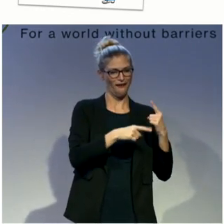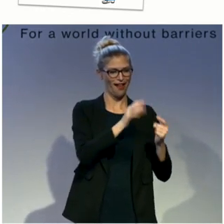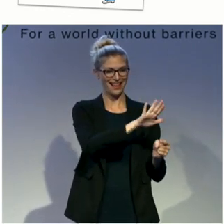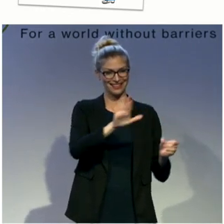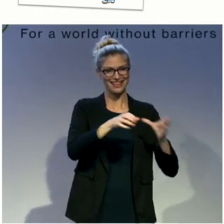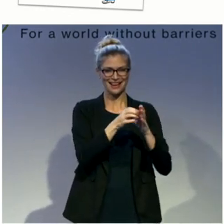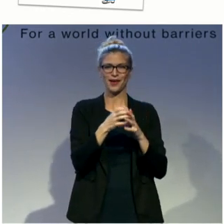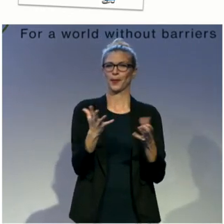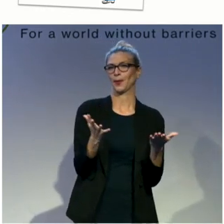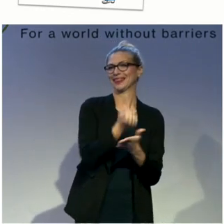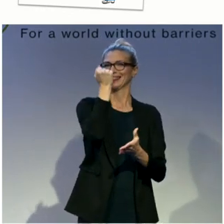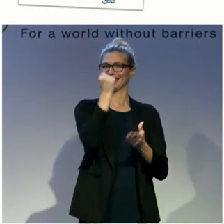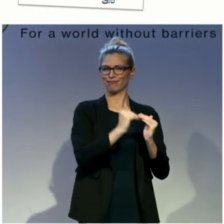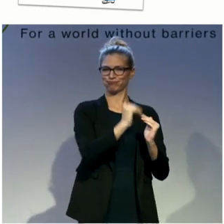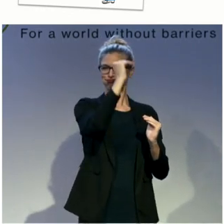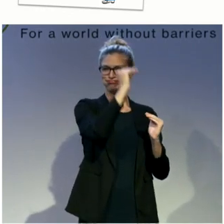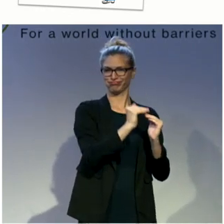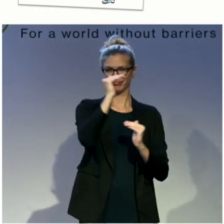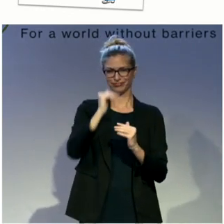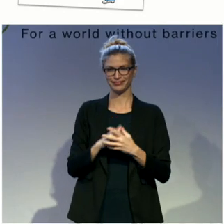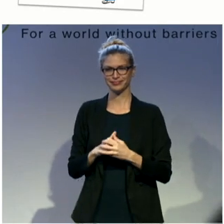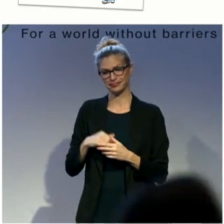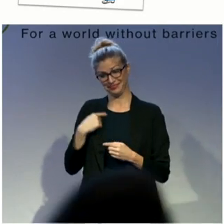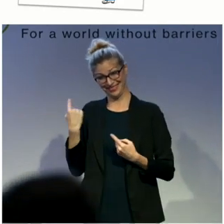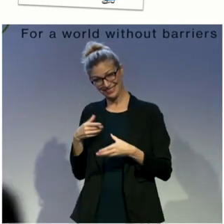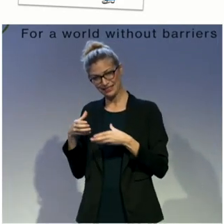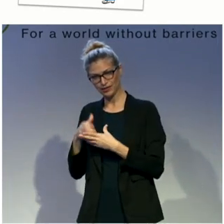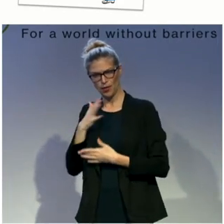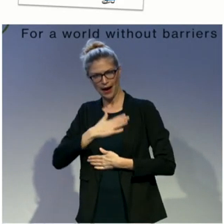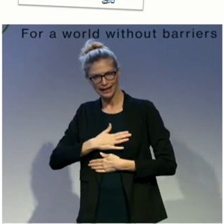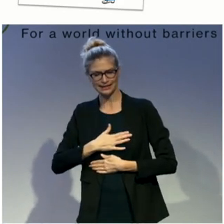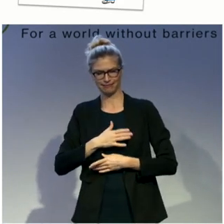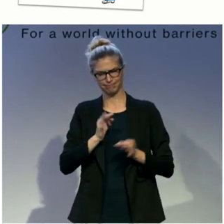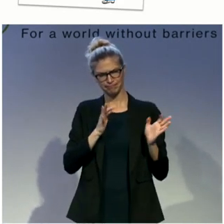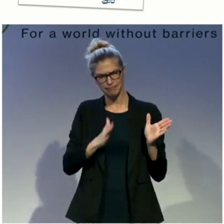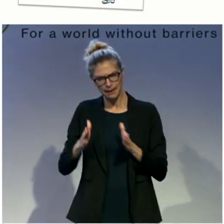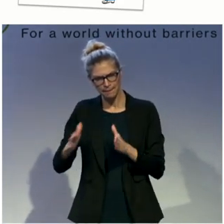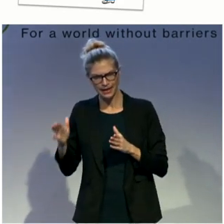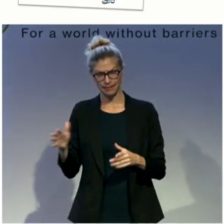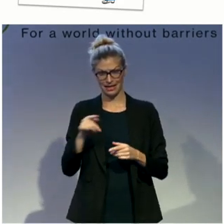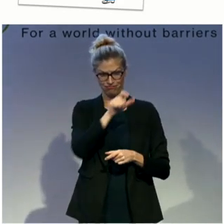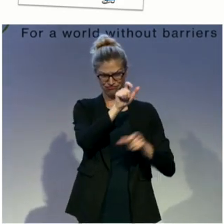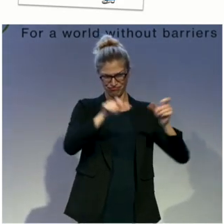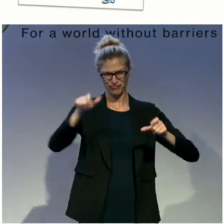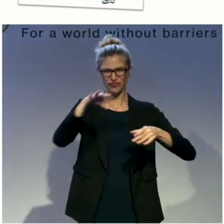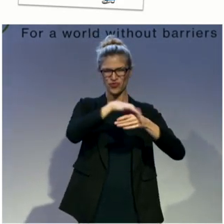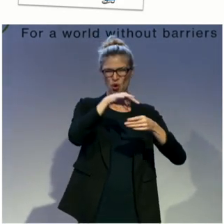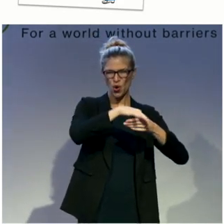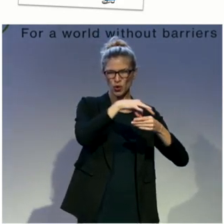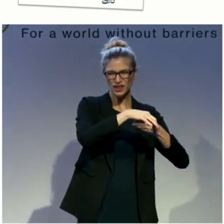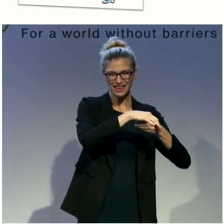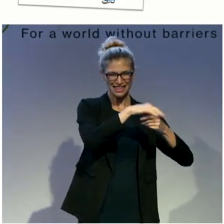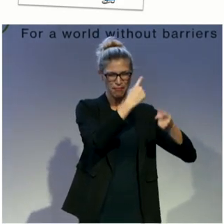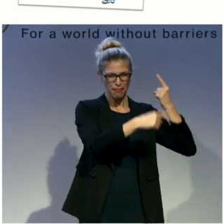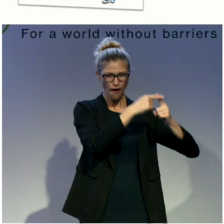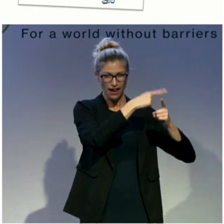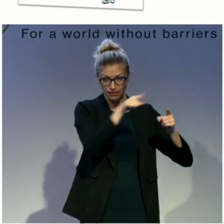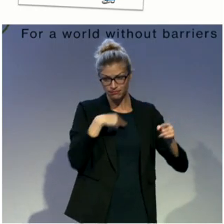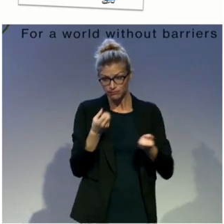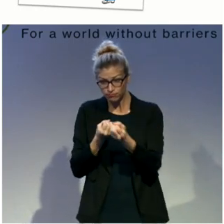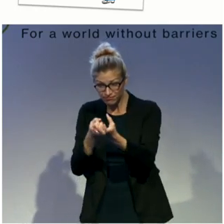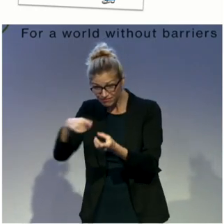new voters with intellectual disability to know about politics, to choose who they want to vote for,